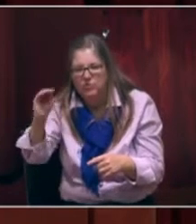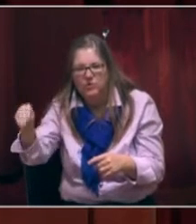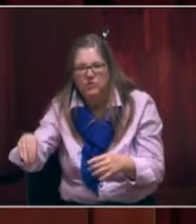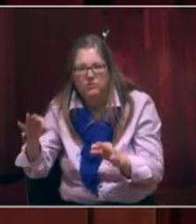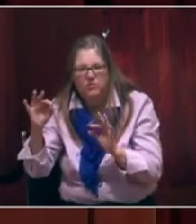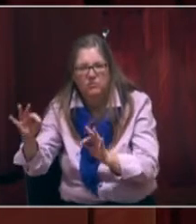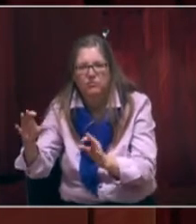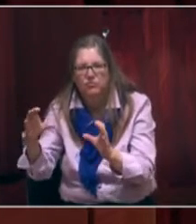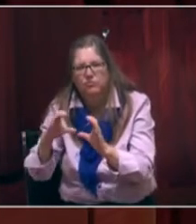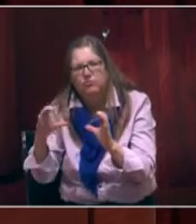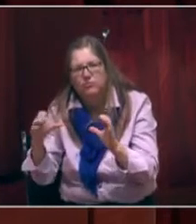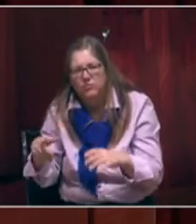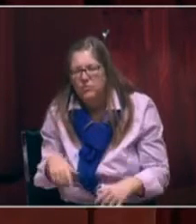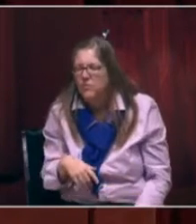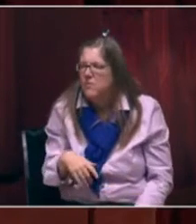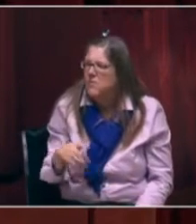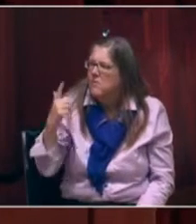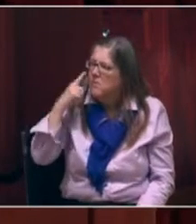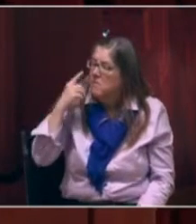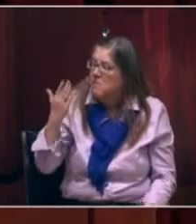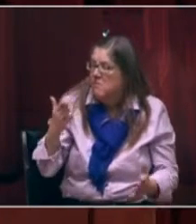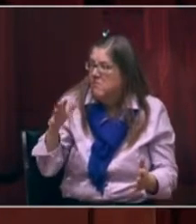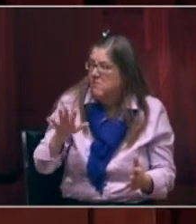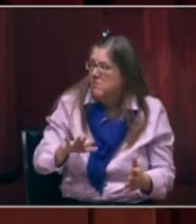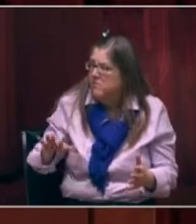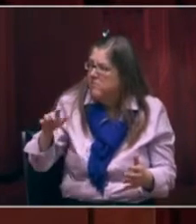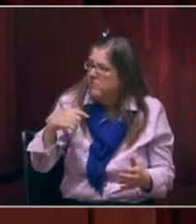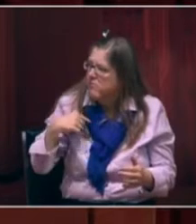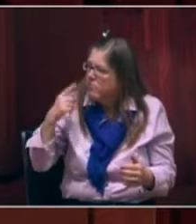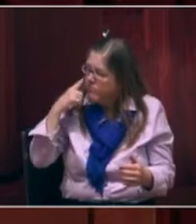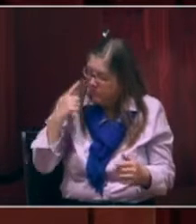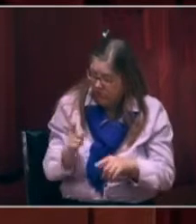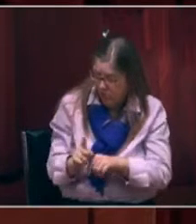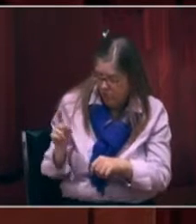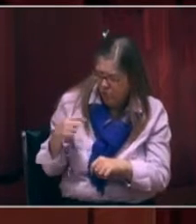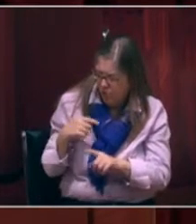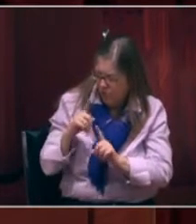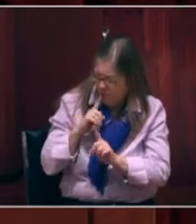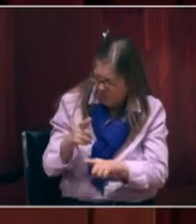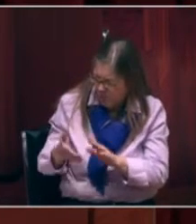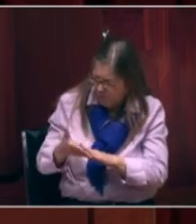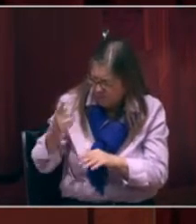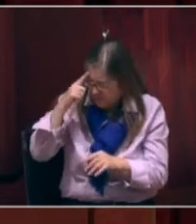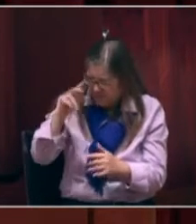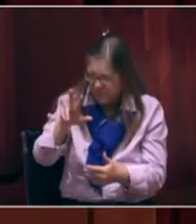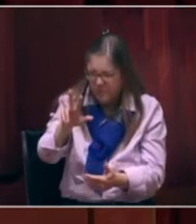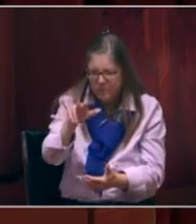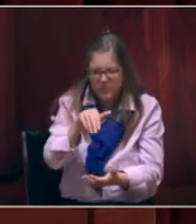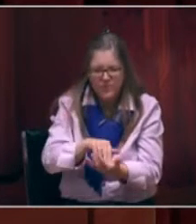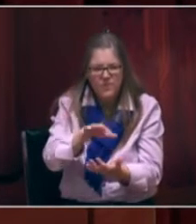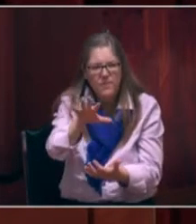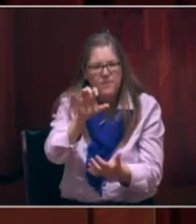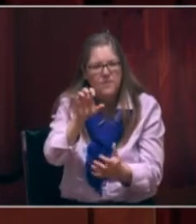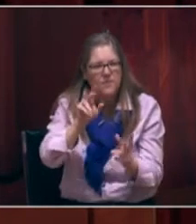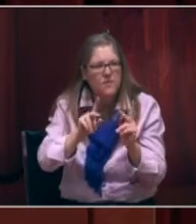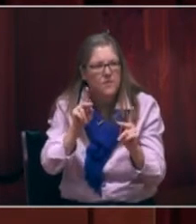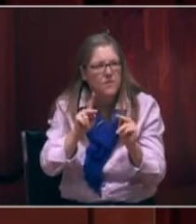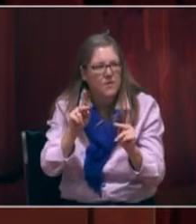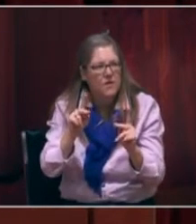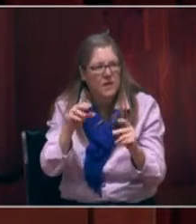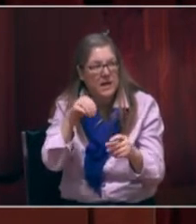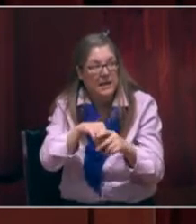And there's roughly, when I ran the port last week, there was roughly 3,500 people that are in the system with a complete